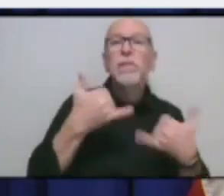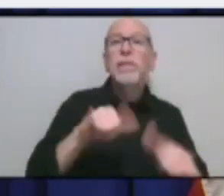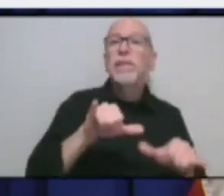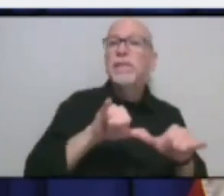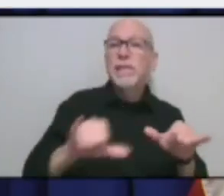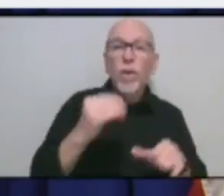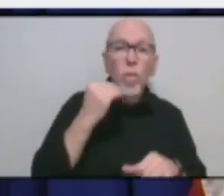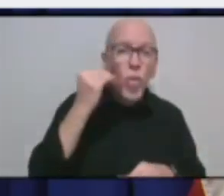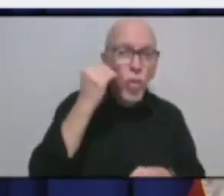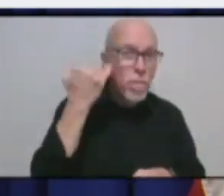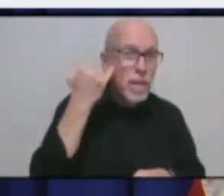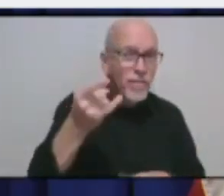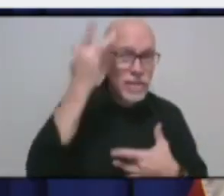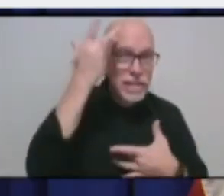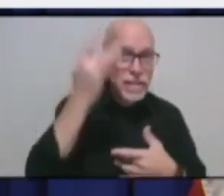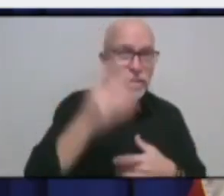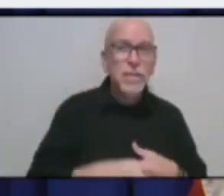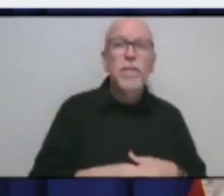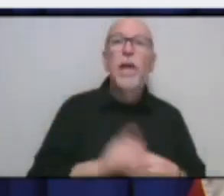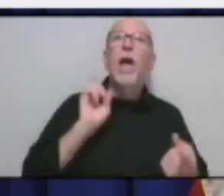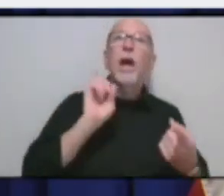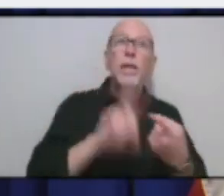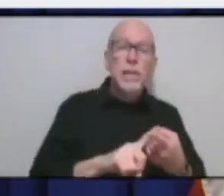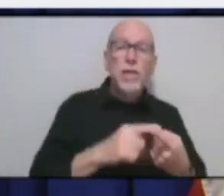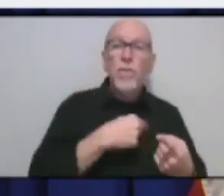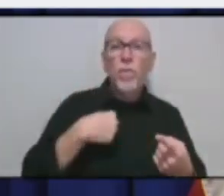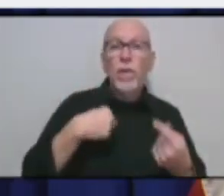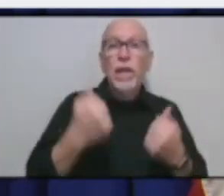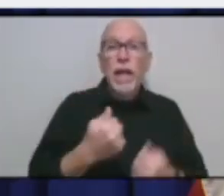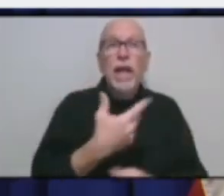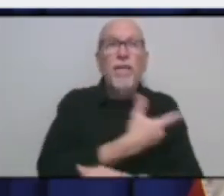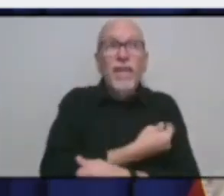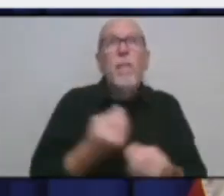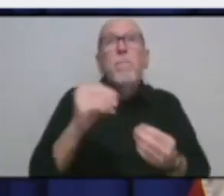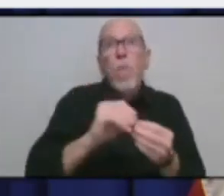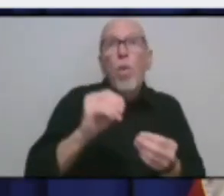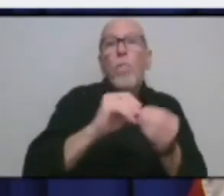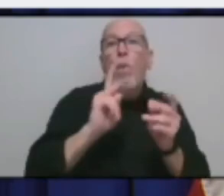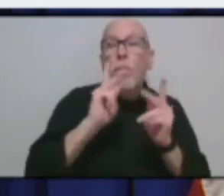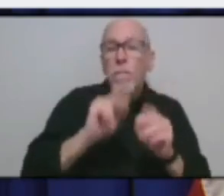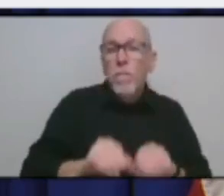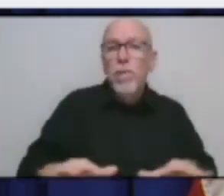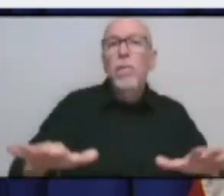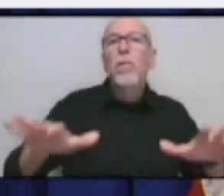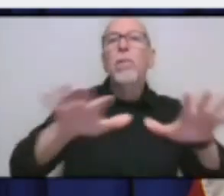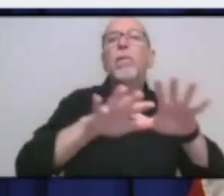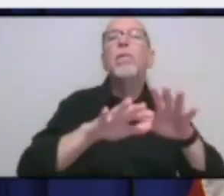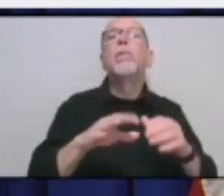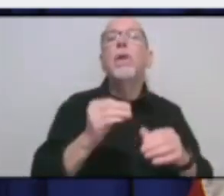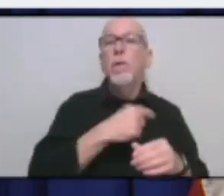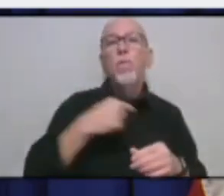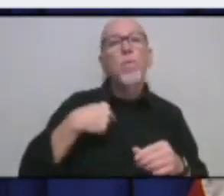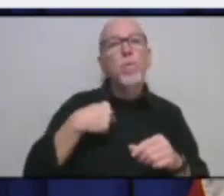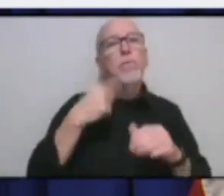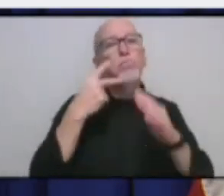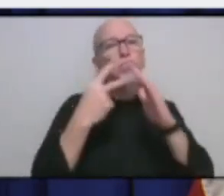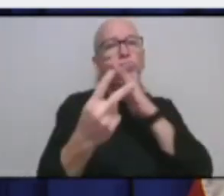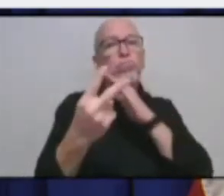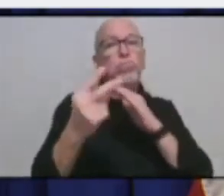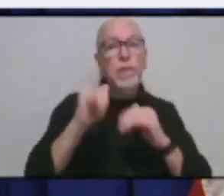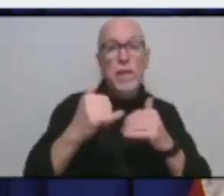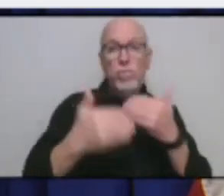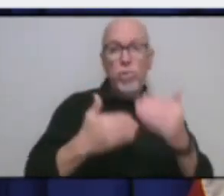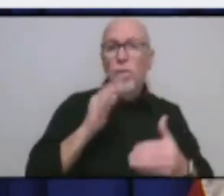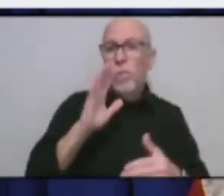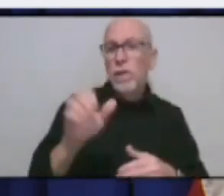foreseeable future until we're able to vaccinate a large portion of our population, and we anticipate that that process will take